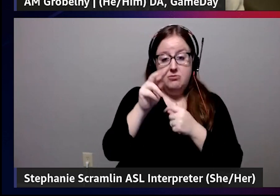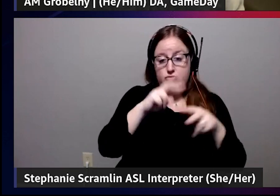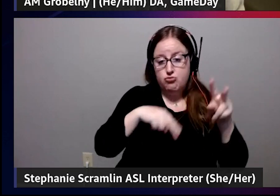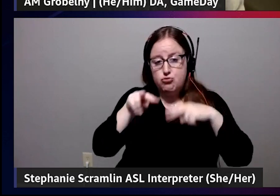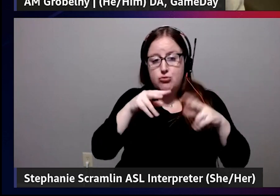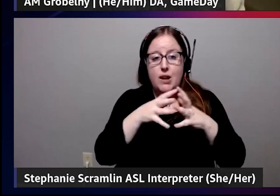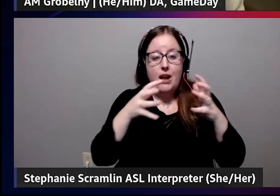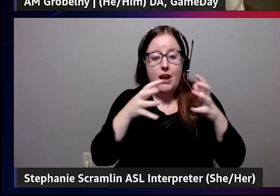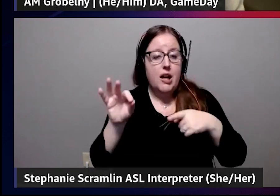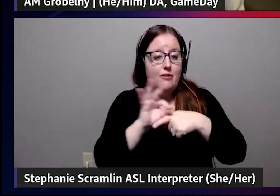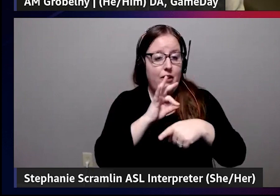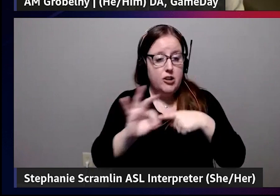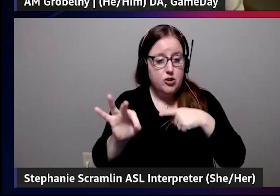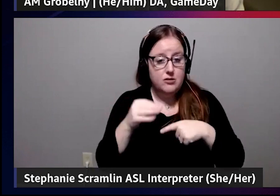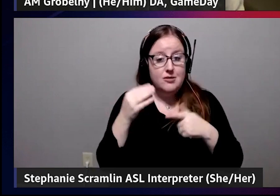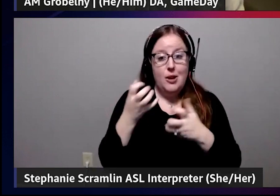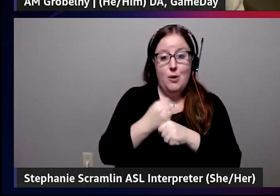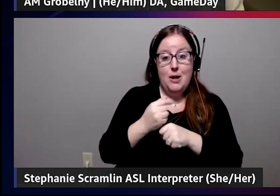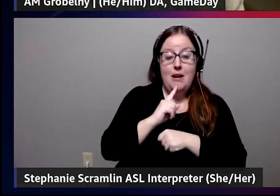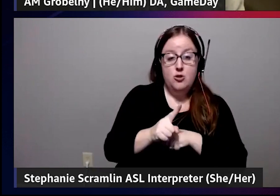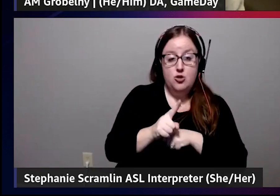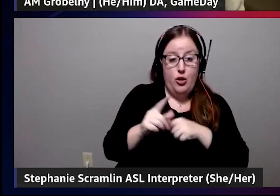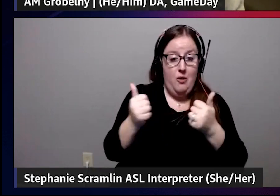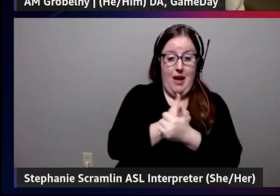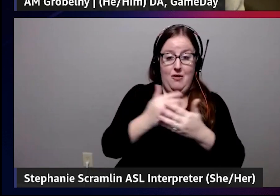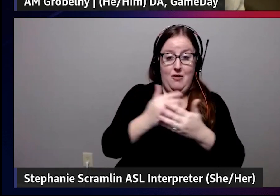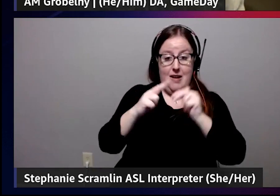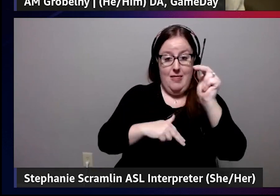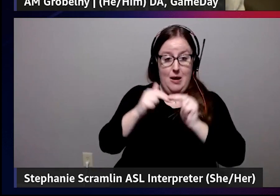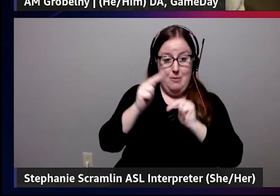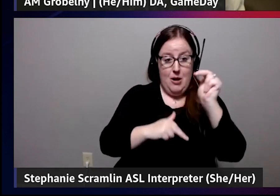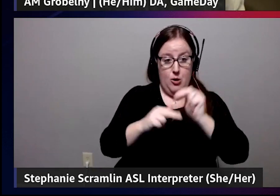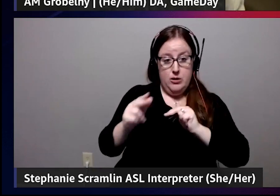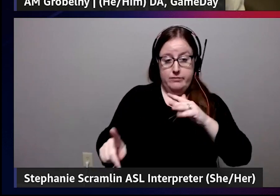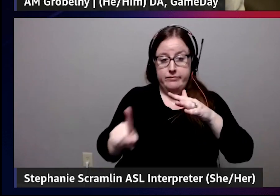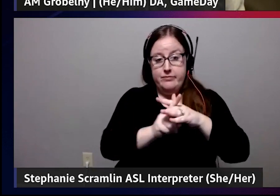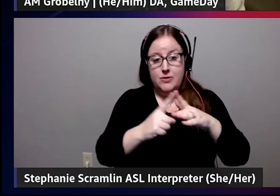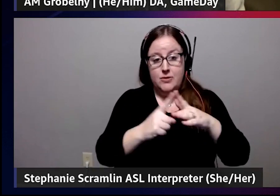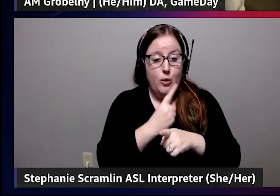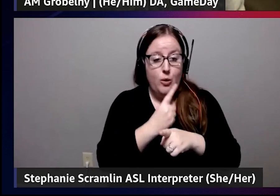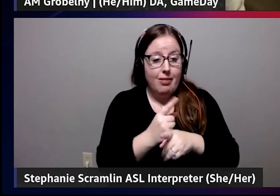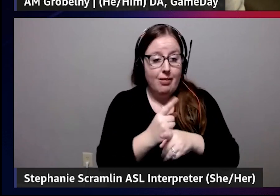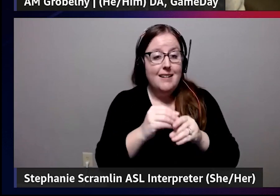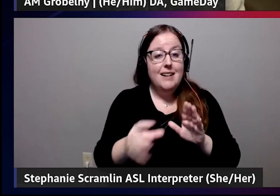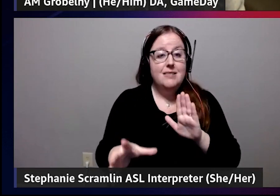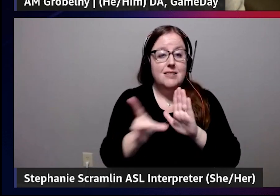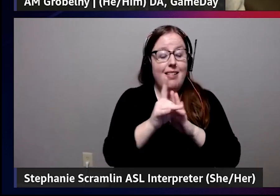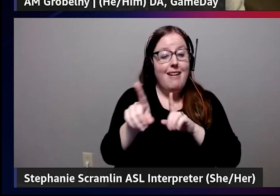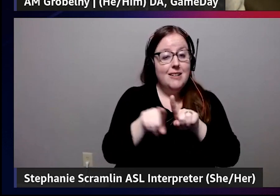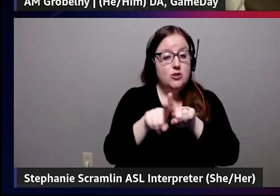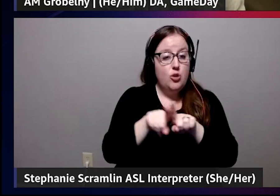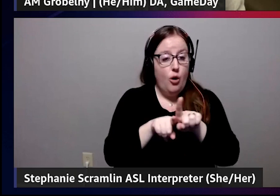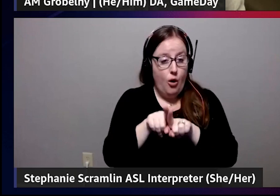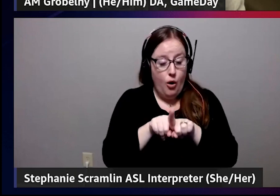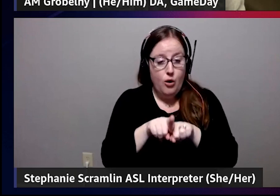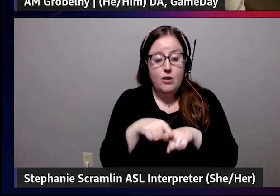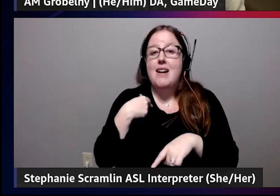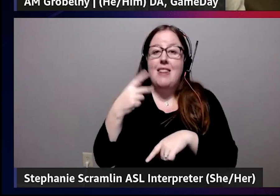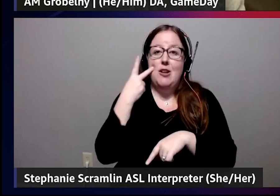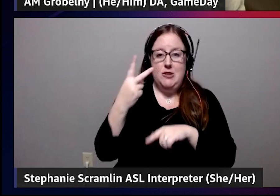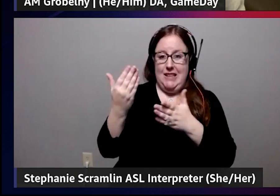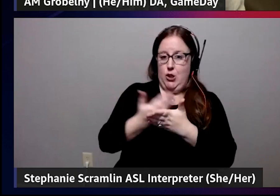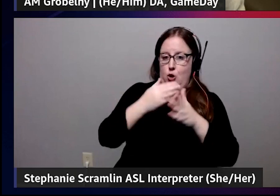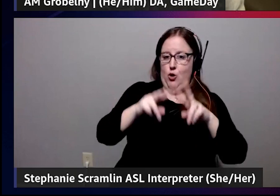functions because they want to make sure everything they built is showing up correctly in SelectStar, and they are finding new values